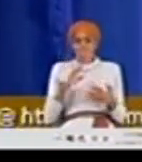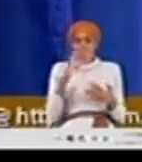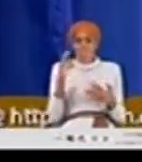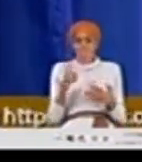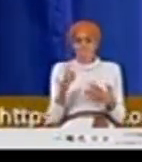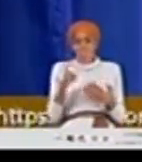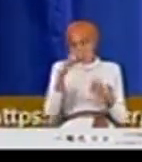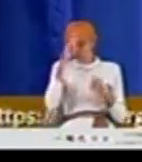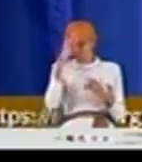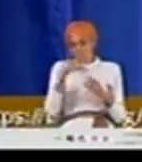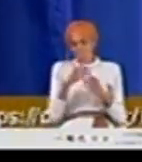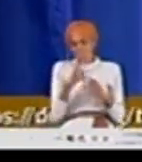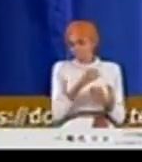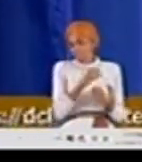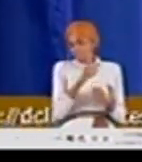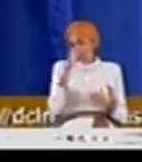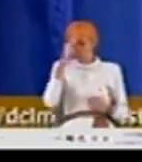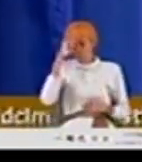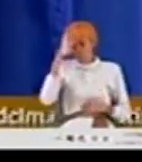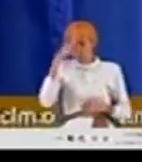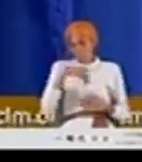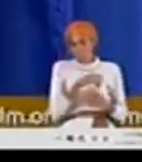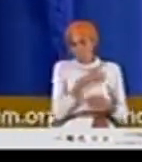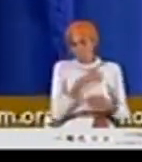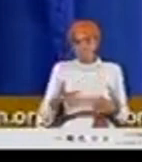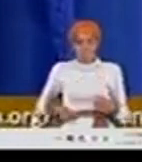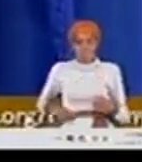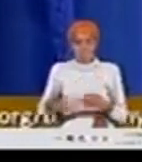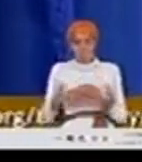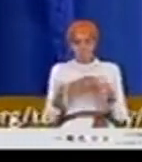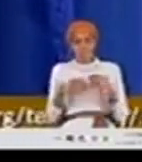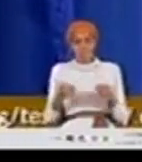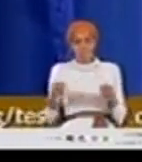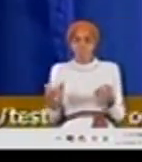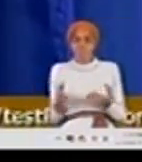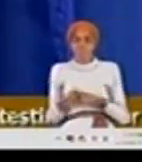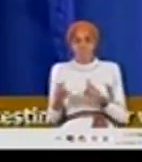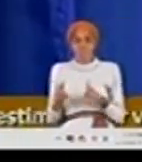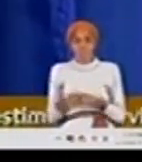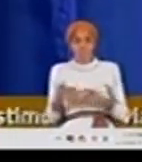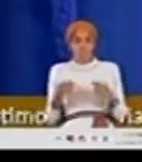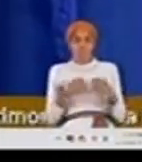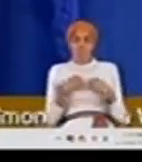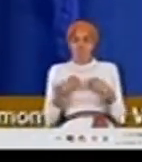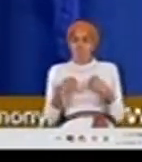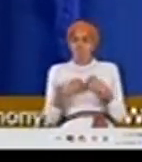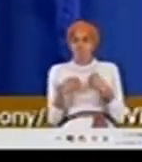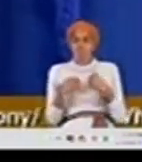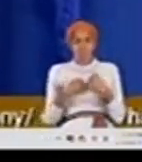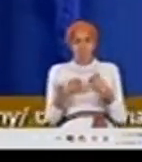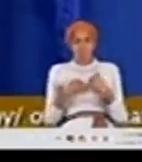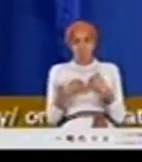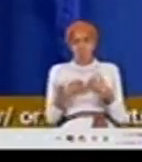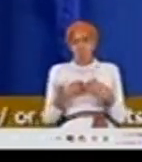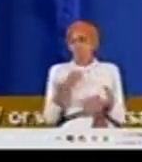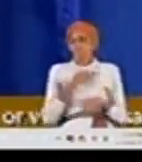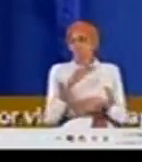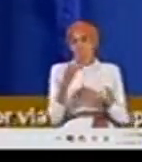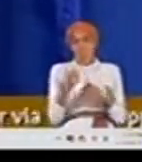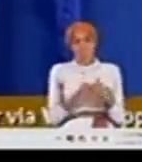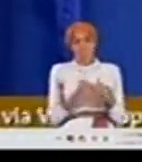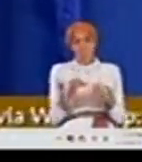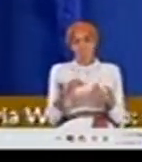right now I'm the same thing with the heart ache I'm having all have just gone everything the two